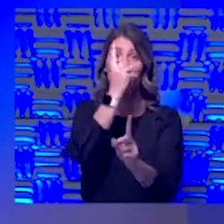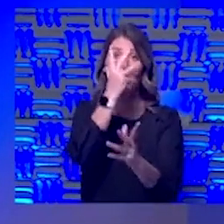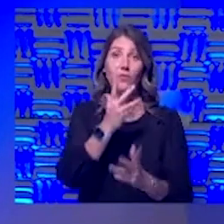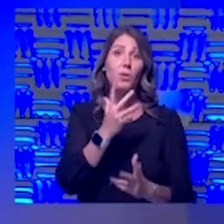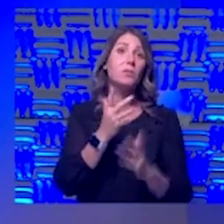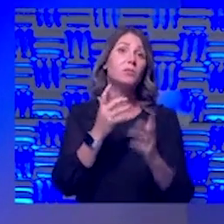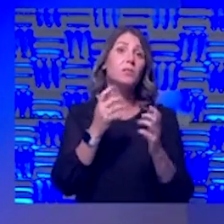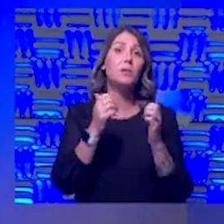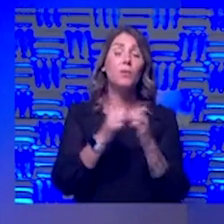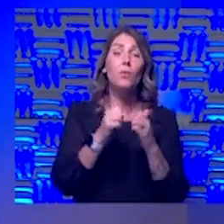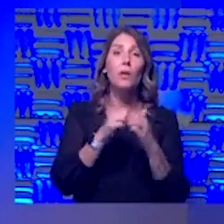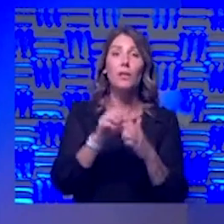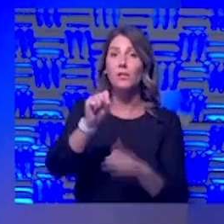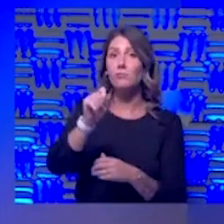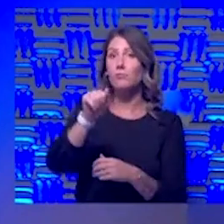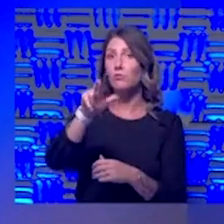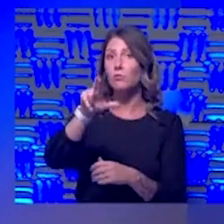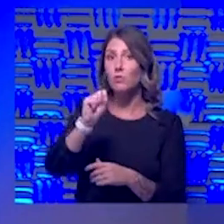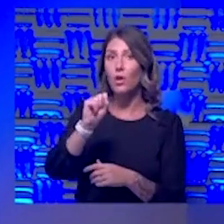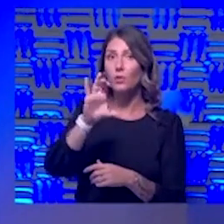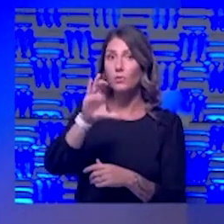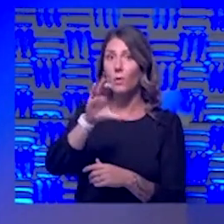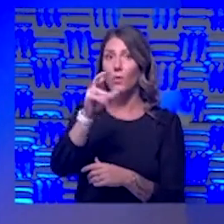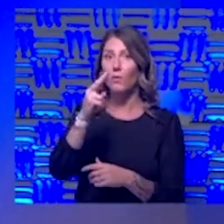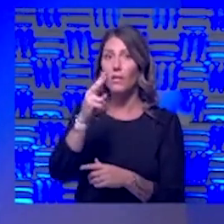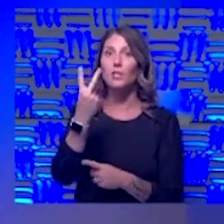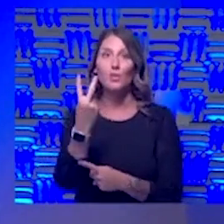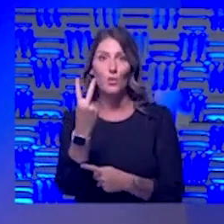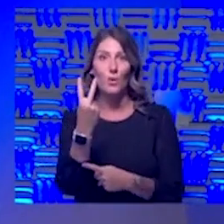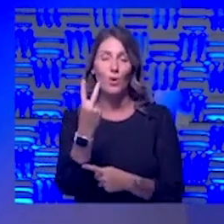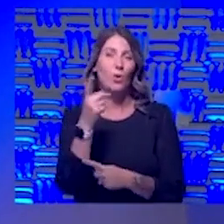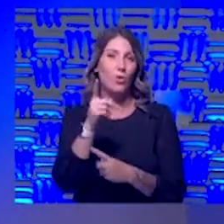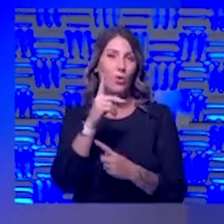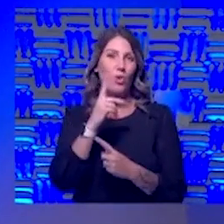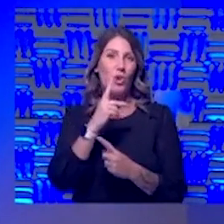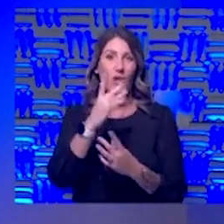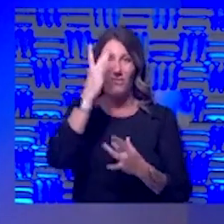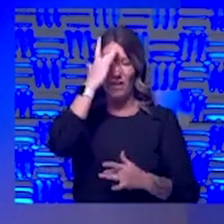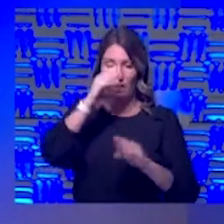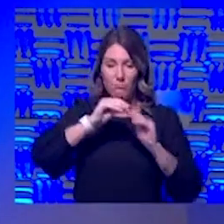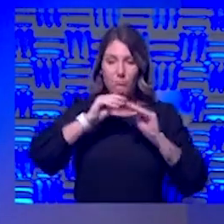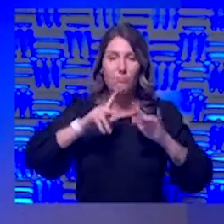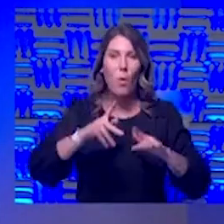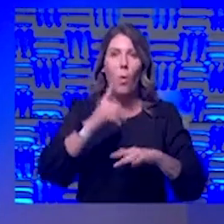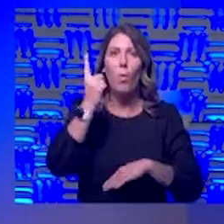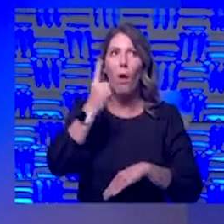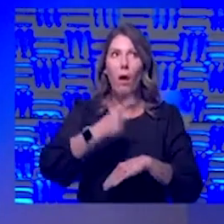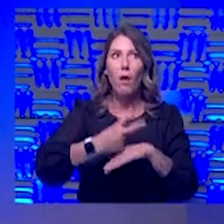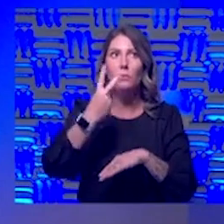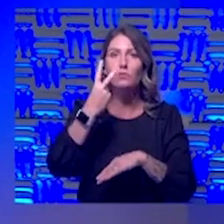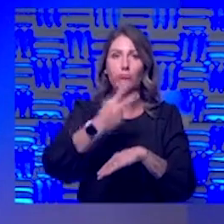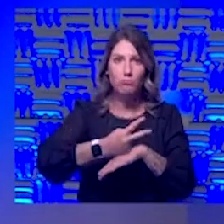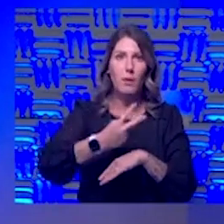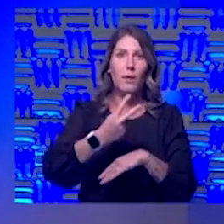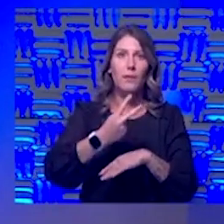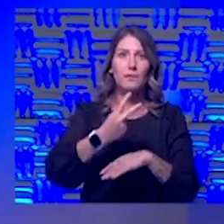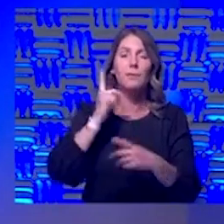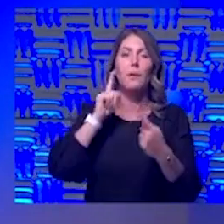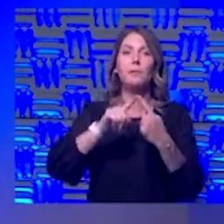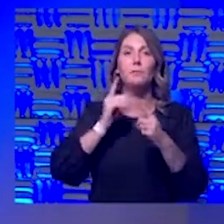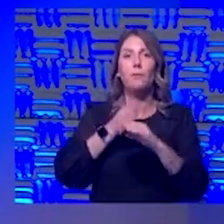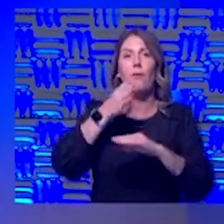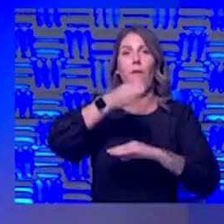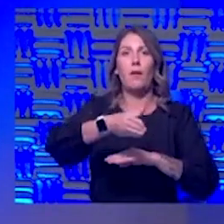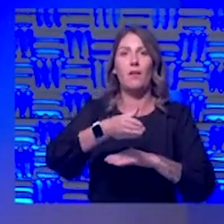with SARS-CoV-2, we found that you are probably quite infectious 1 to 2 days prior to any symptoms to 1 to 2 days after, and